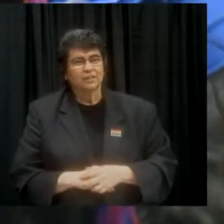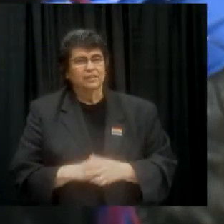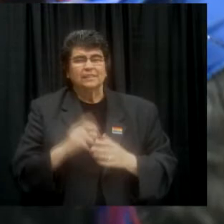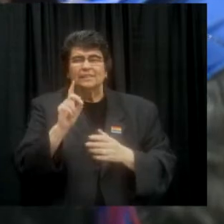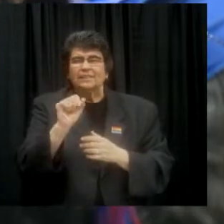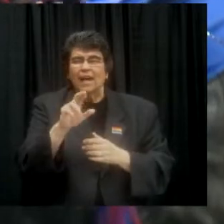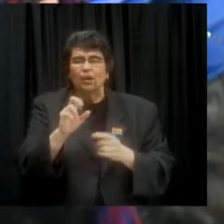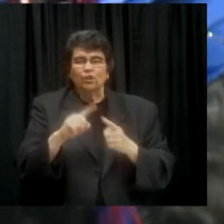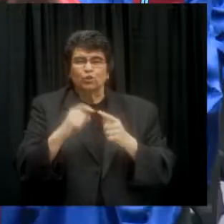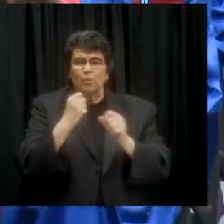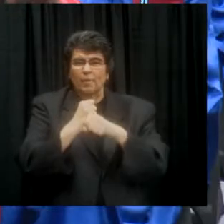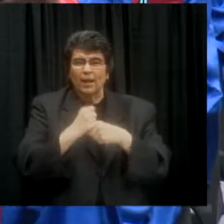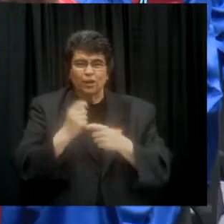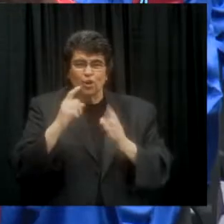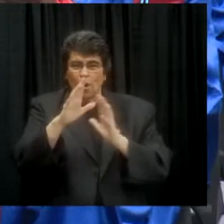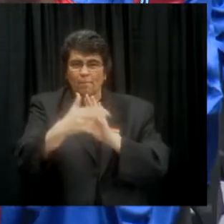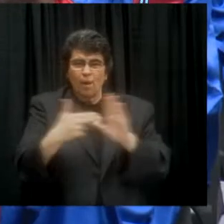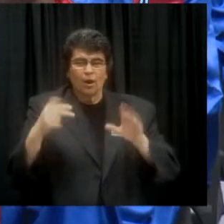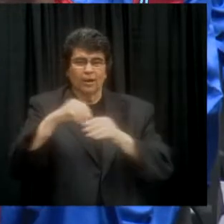Dare to make your mark in this world.